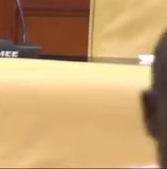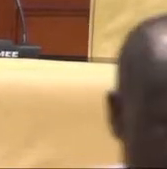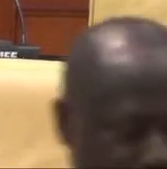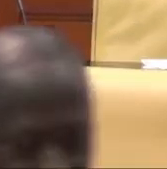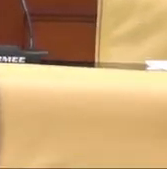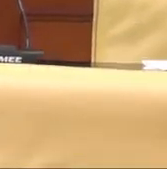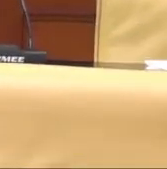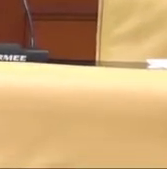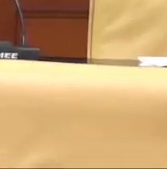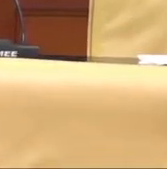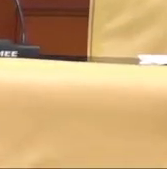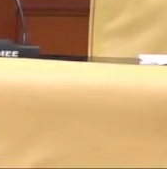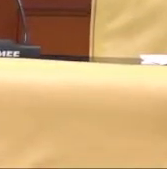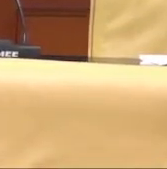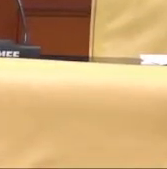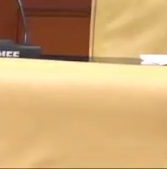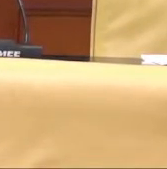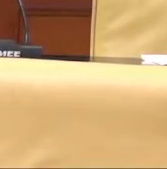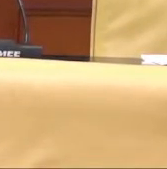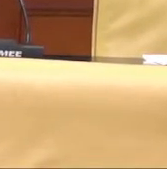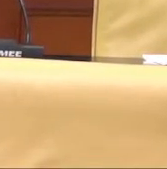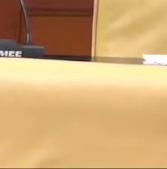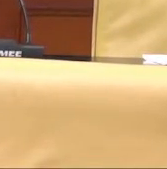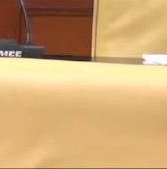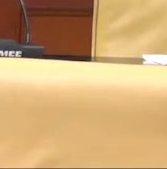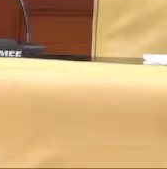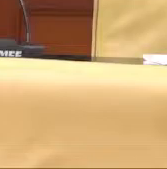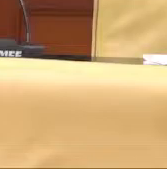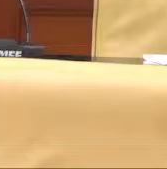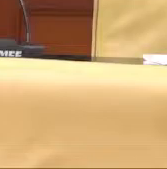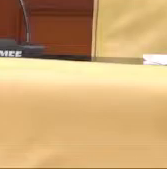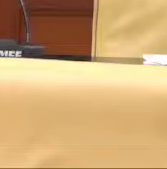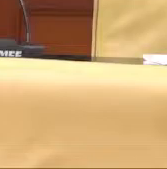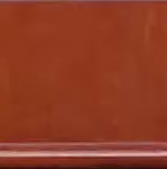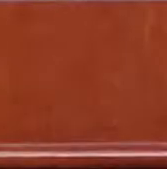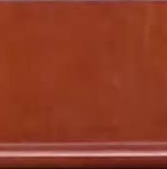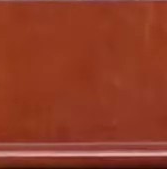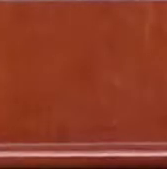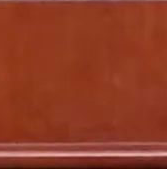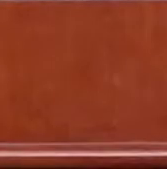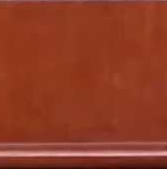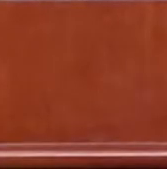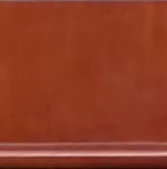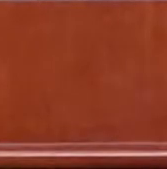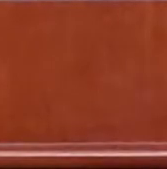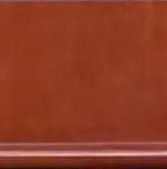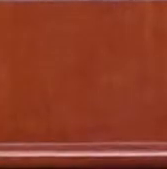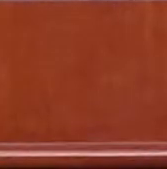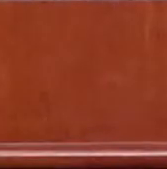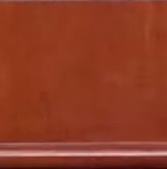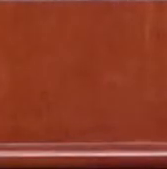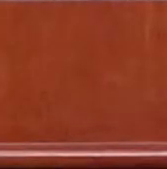Honorable members, at the commencement of public business,